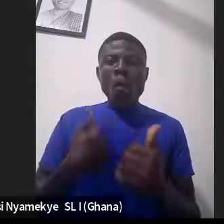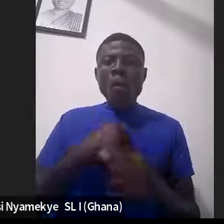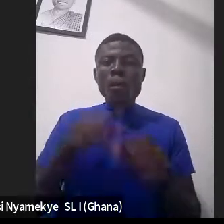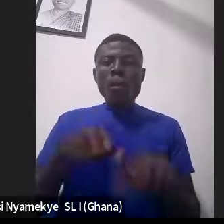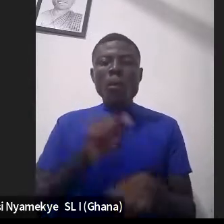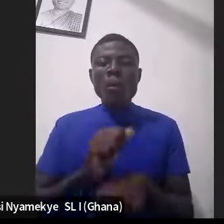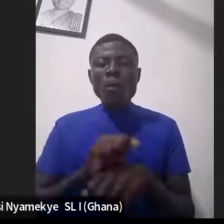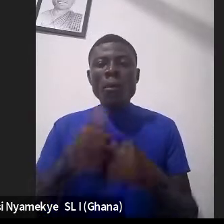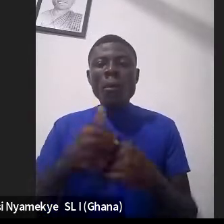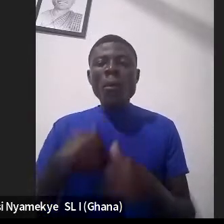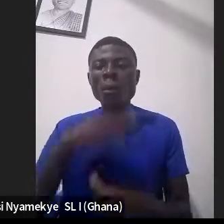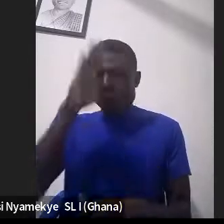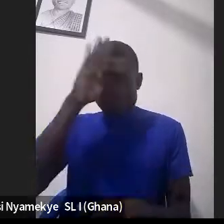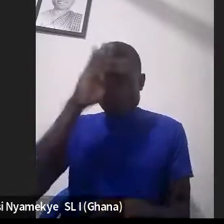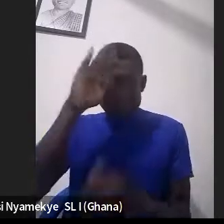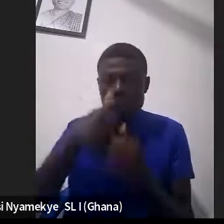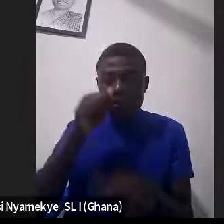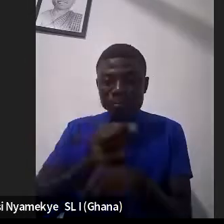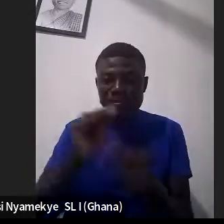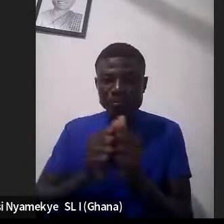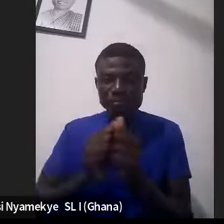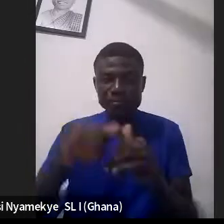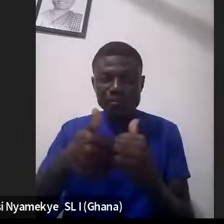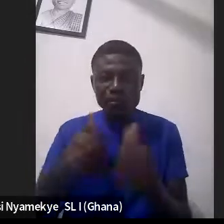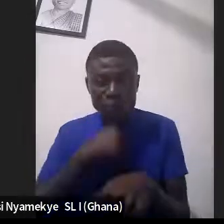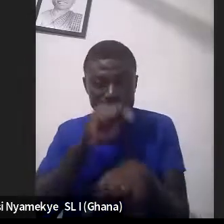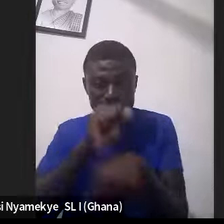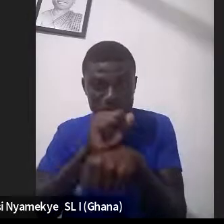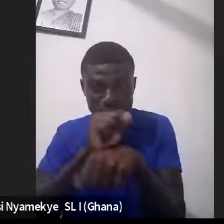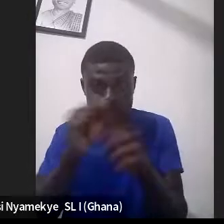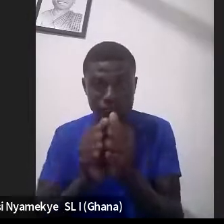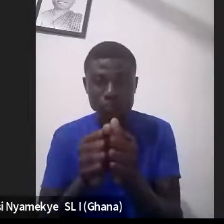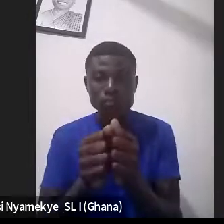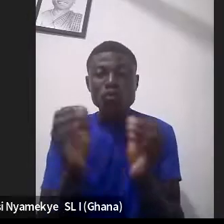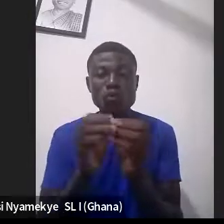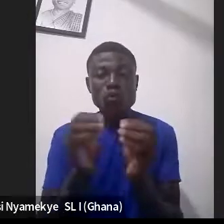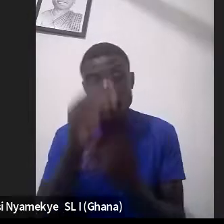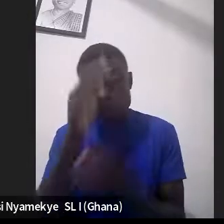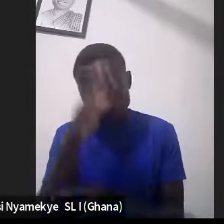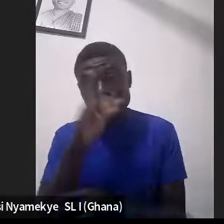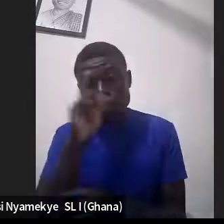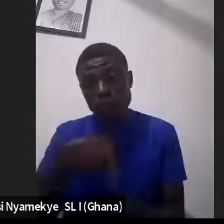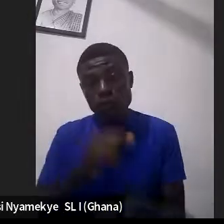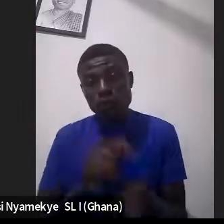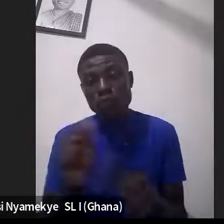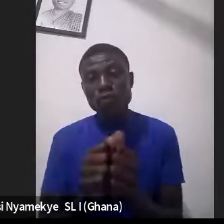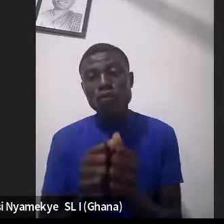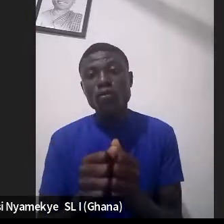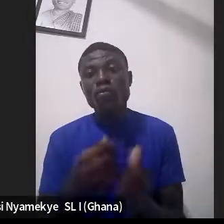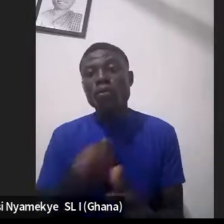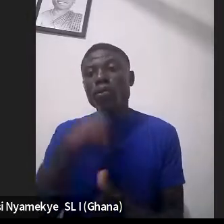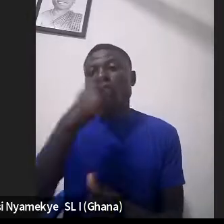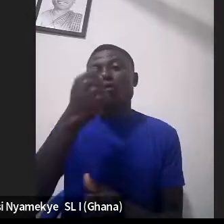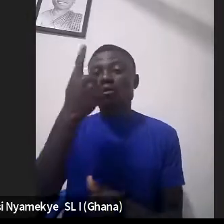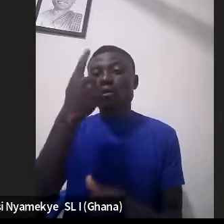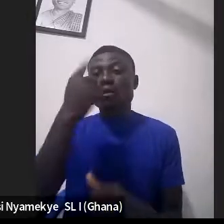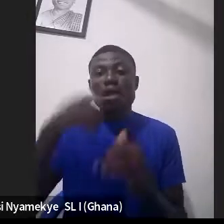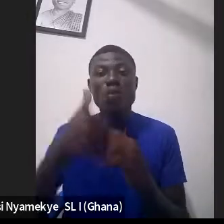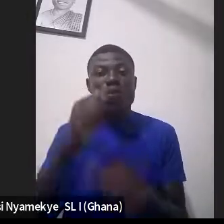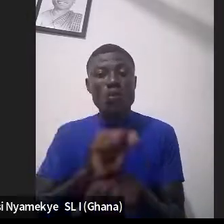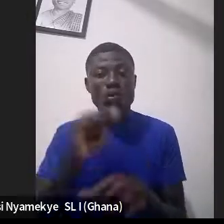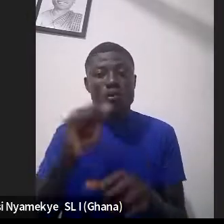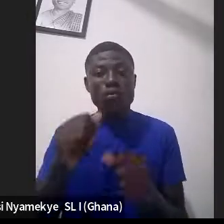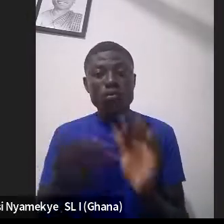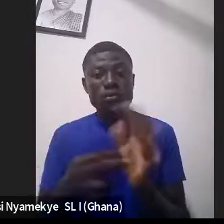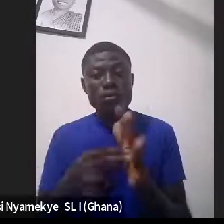wired and how we learn to read. So it's a lot for parents to take on. I totally understand that, but I'll post